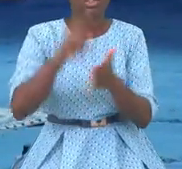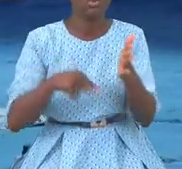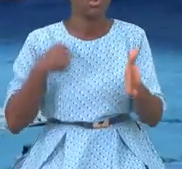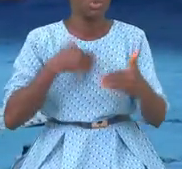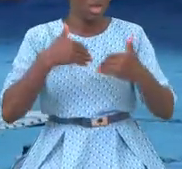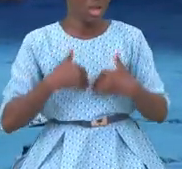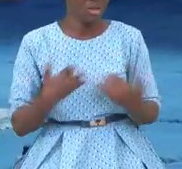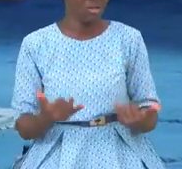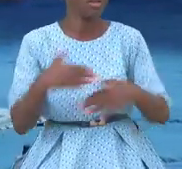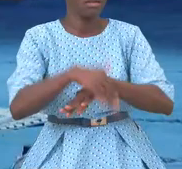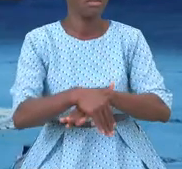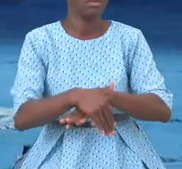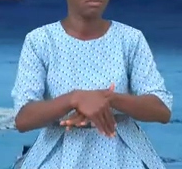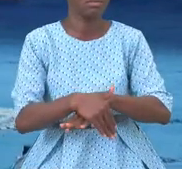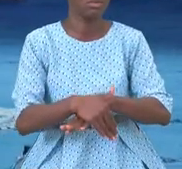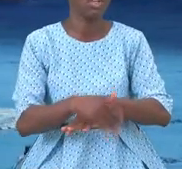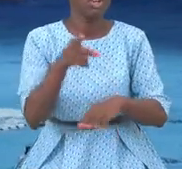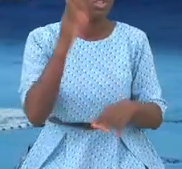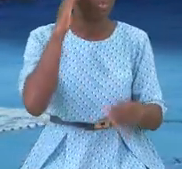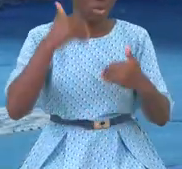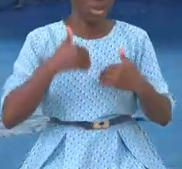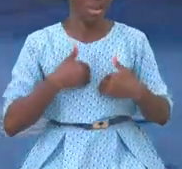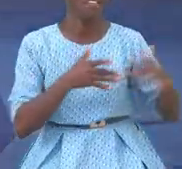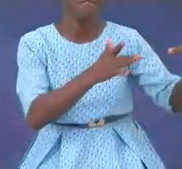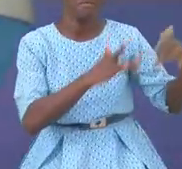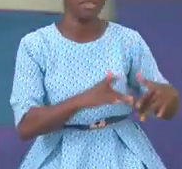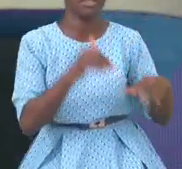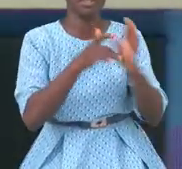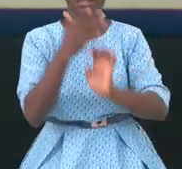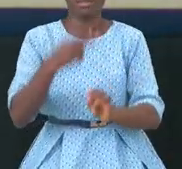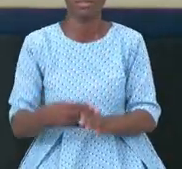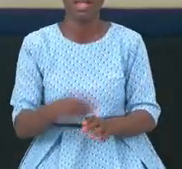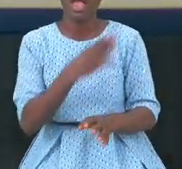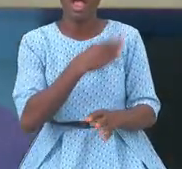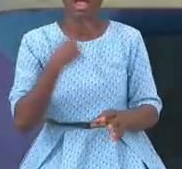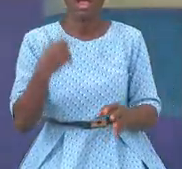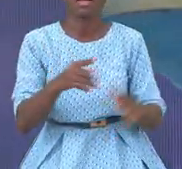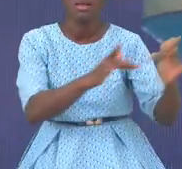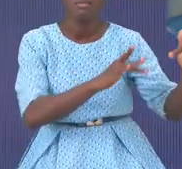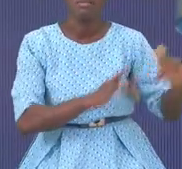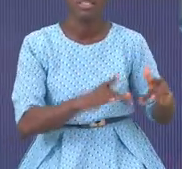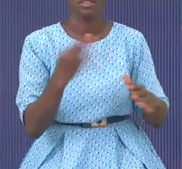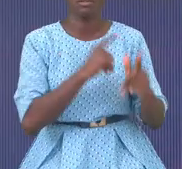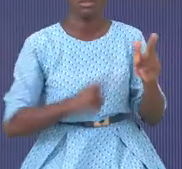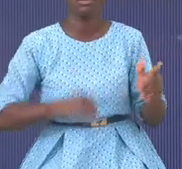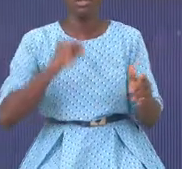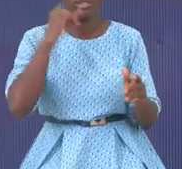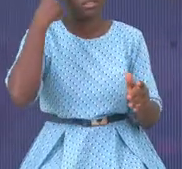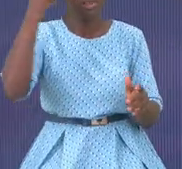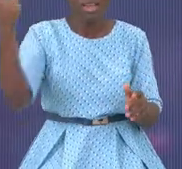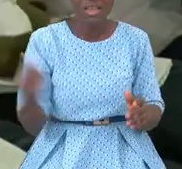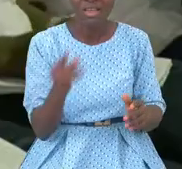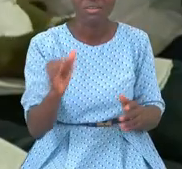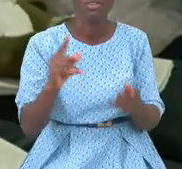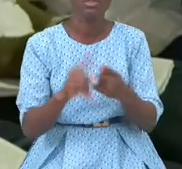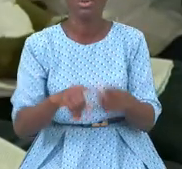mercy. And the mercy of the Lord is from everlasting to everlasting. And that mercy is coming upon your